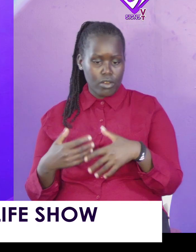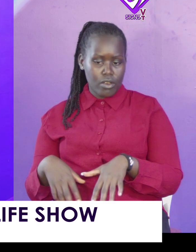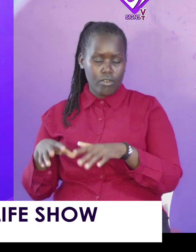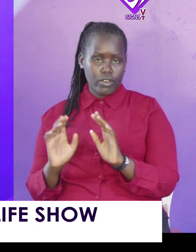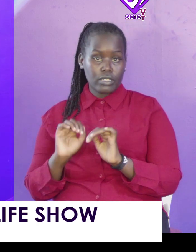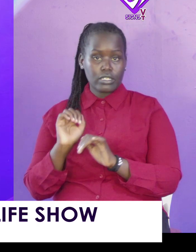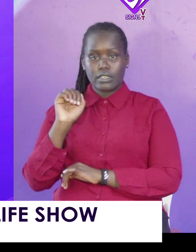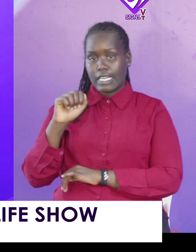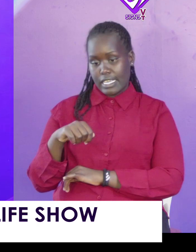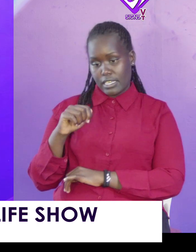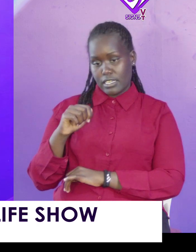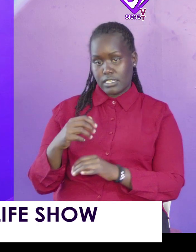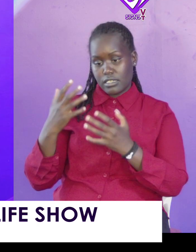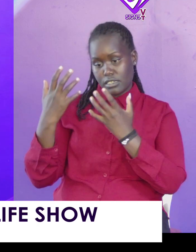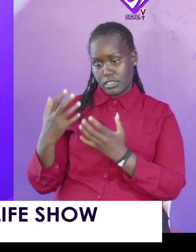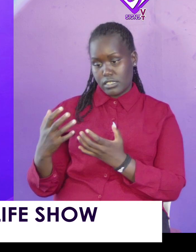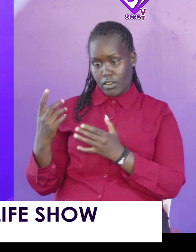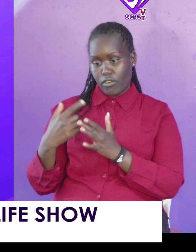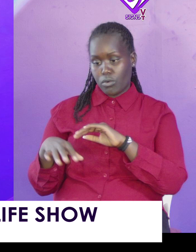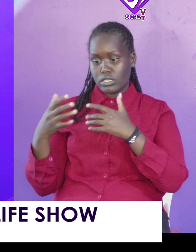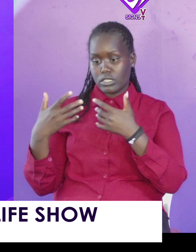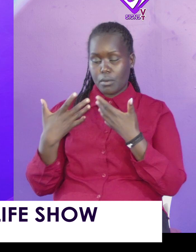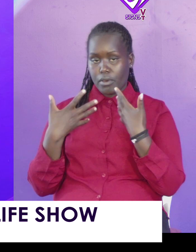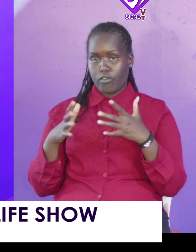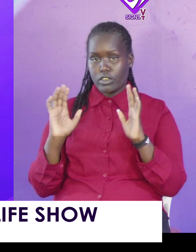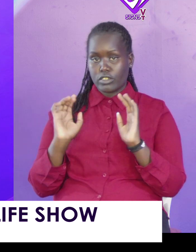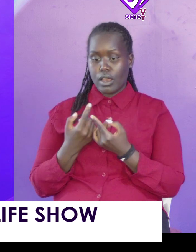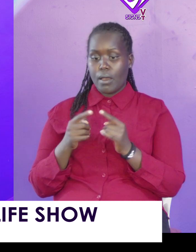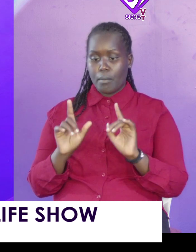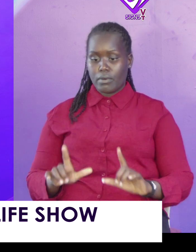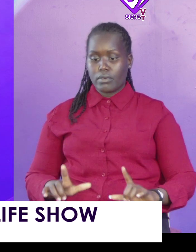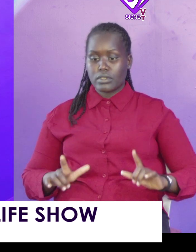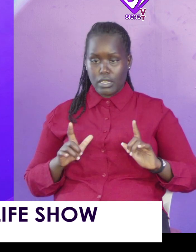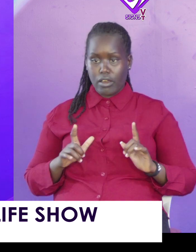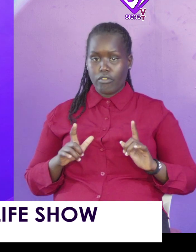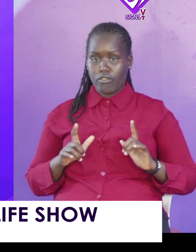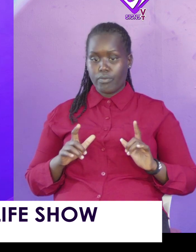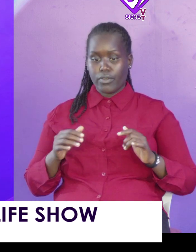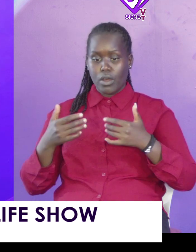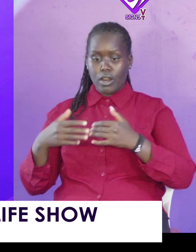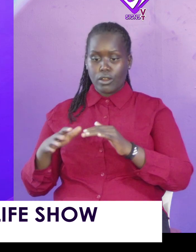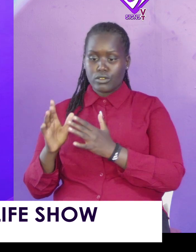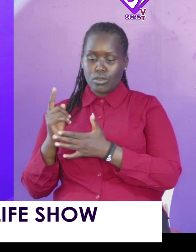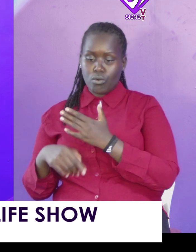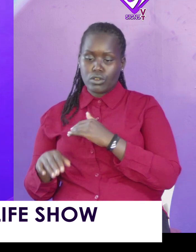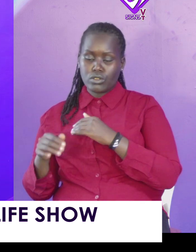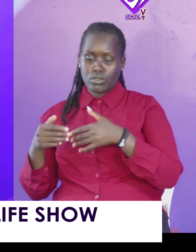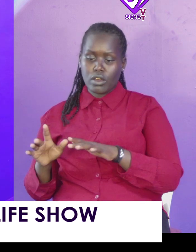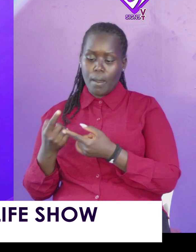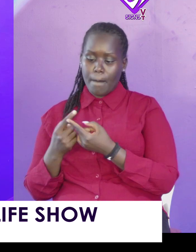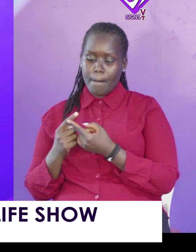Yes, it is heavy what has gone. But life will use what you have left, not what you